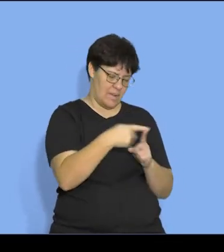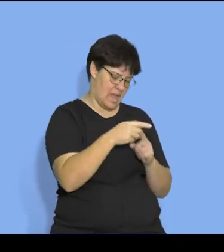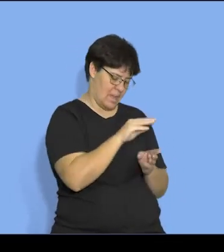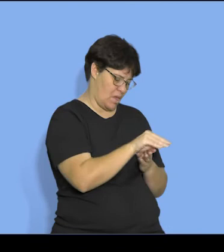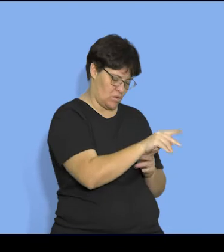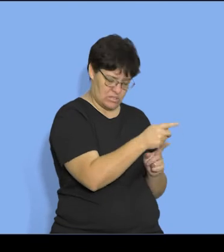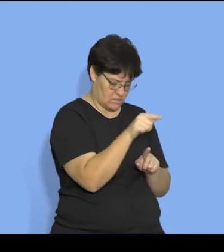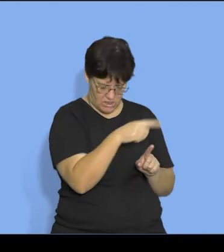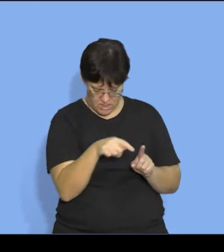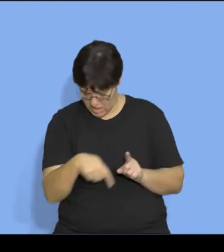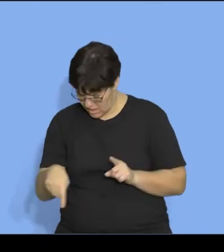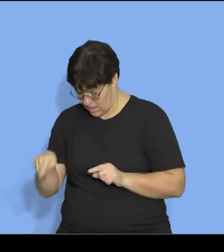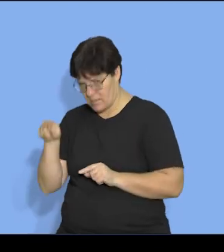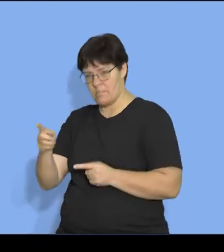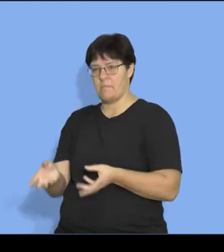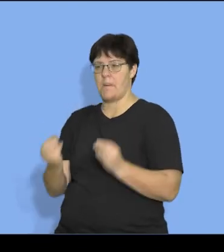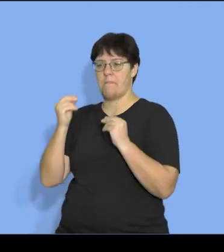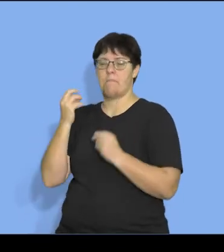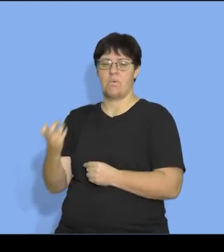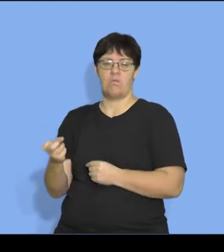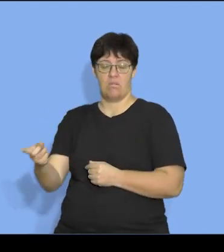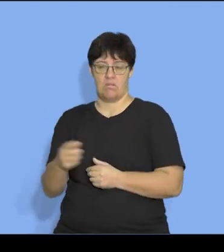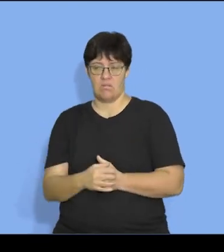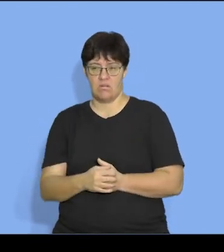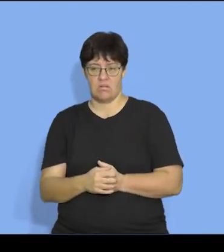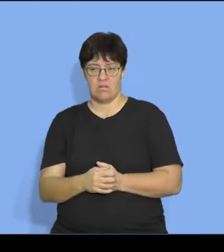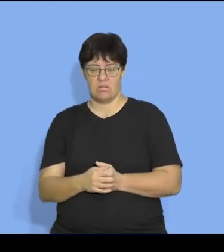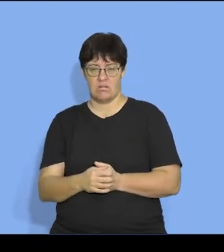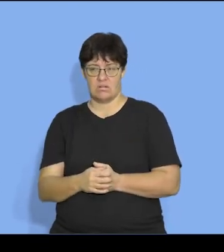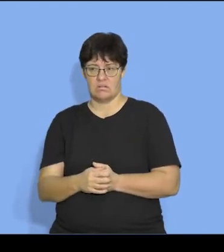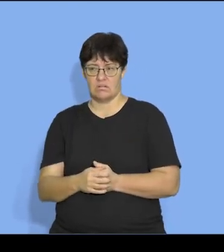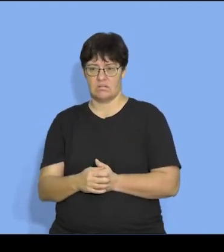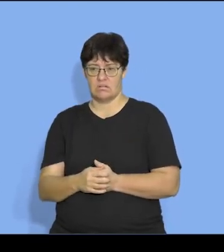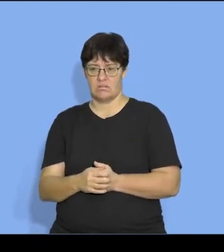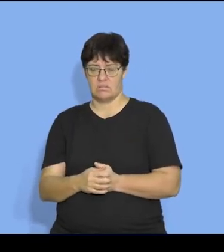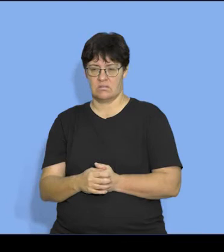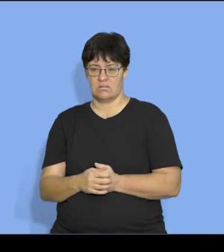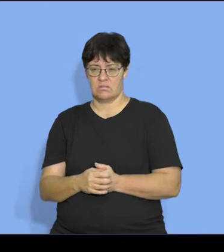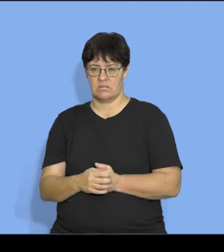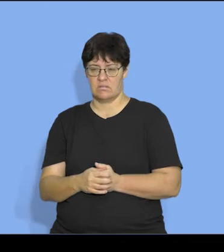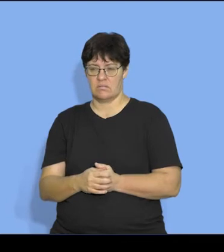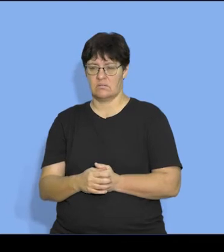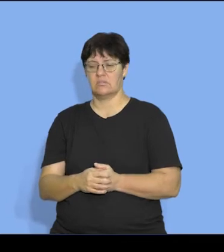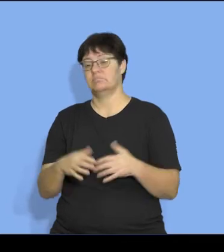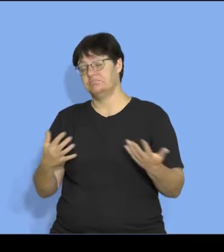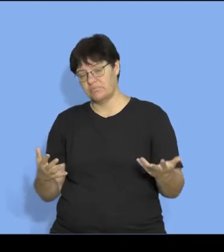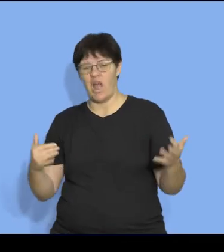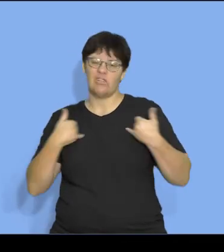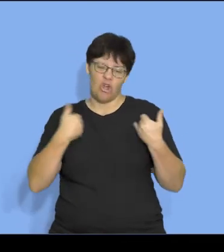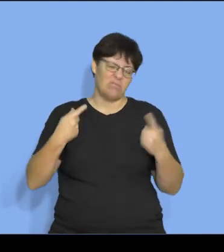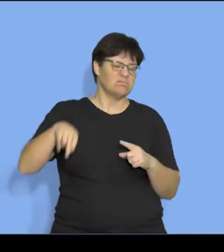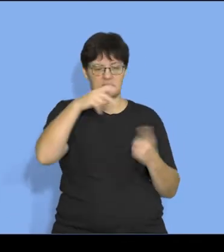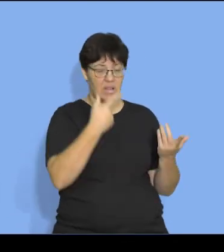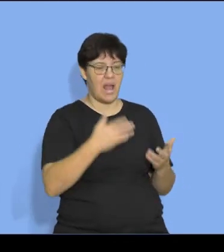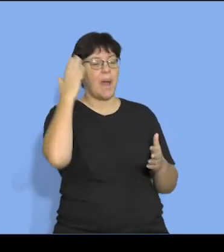play with the mouse for a little bit, eventually gets to the ball, okay, because she's running around having what I call her zoomies, right?